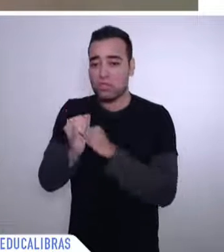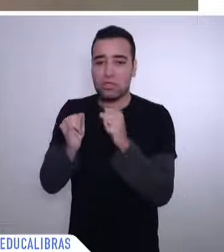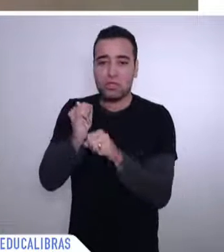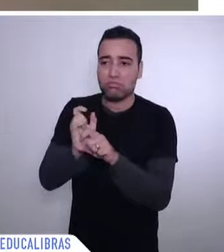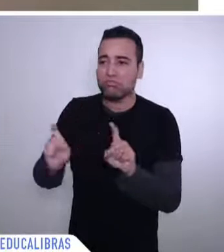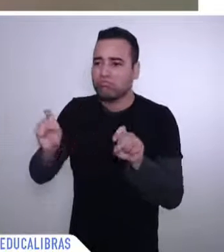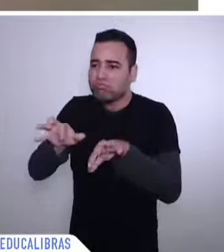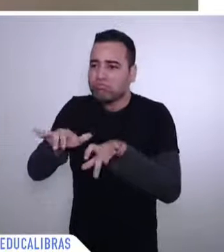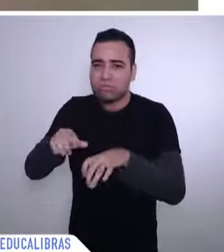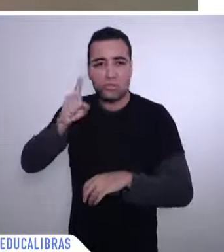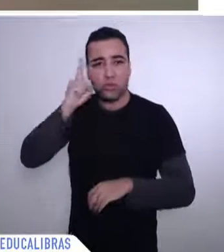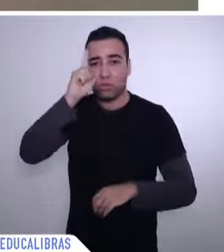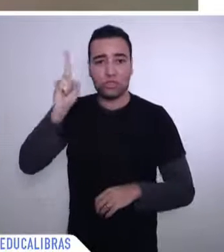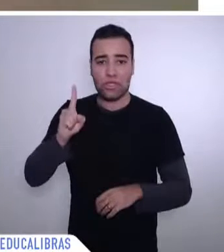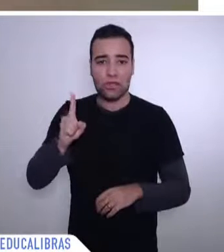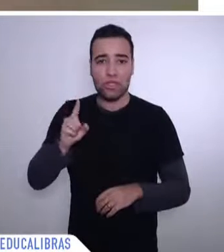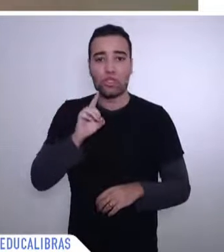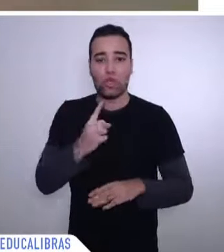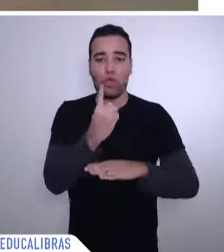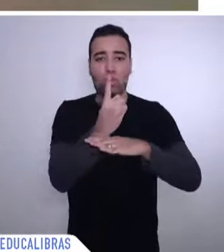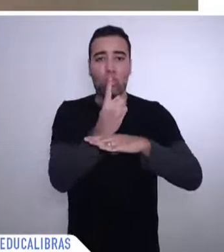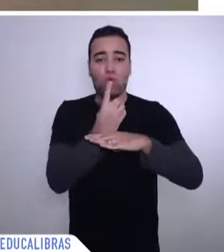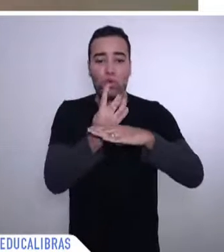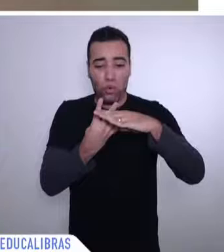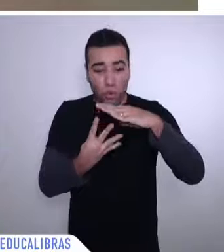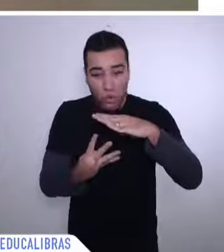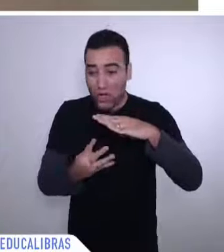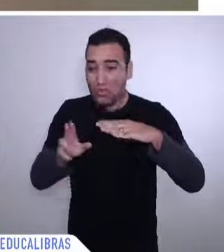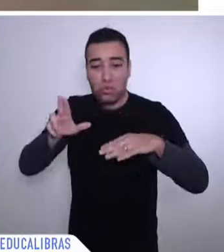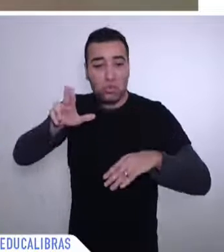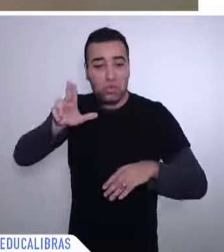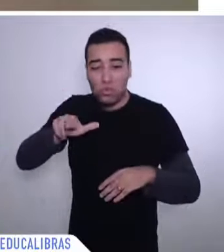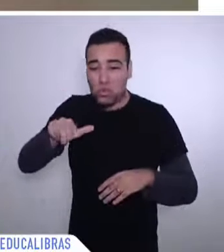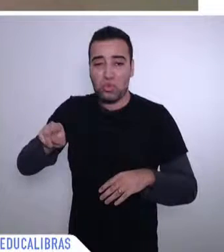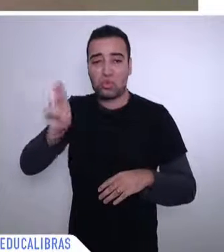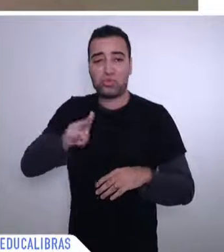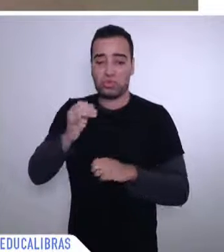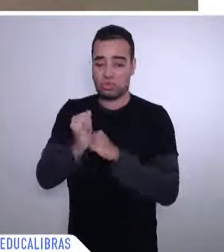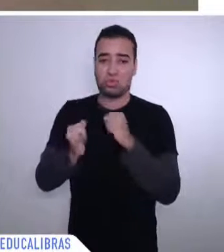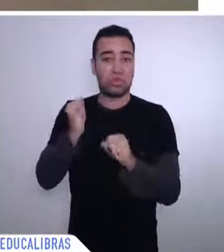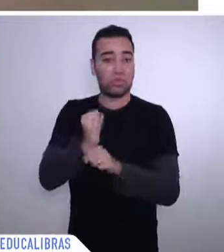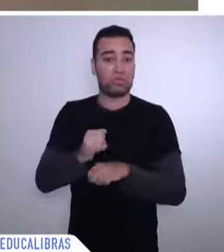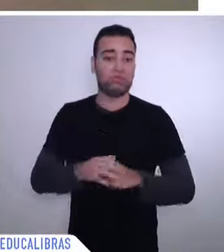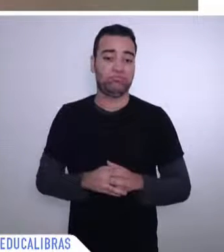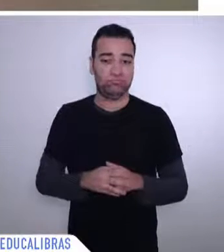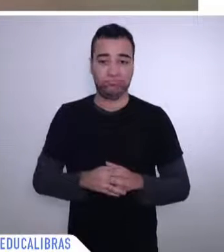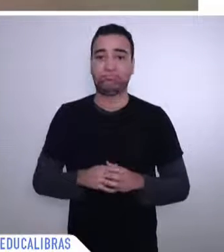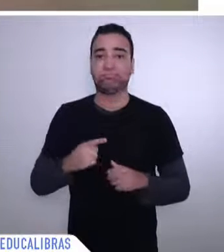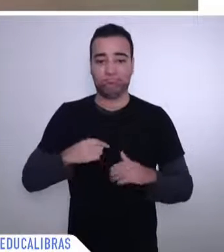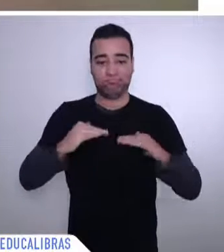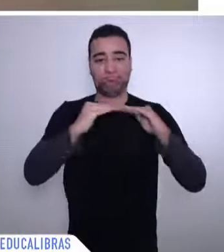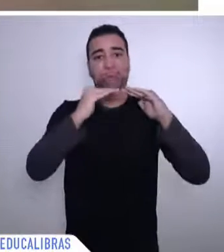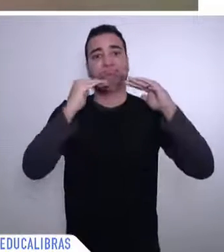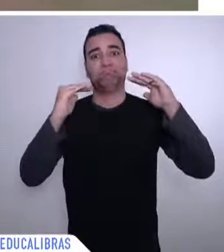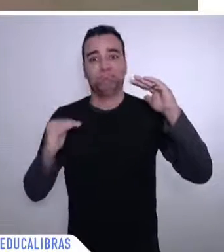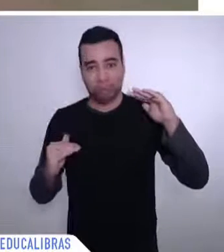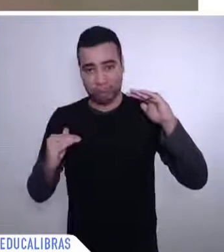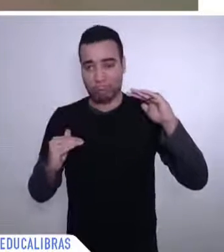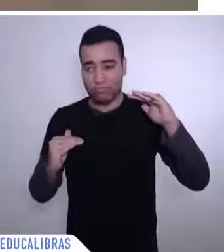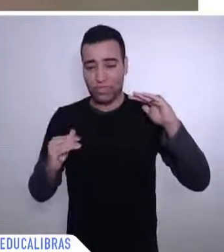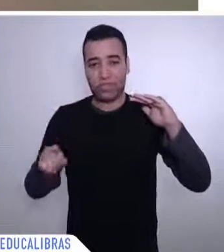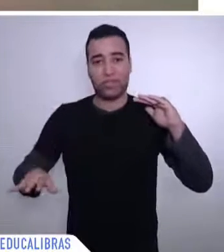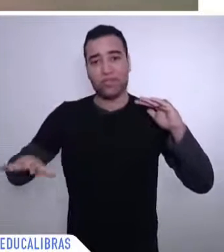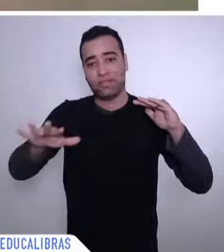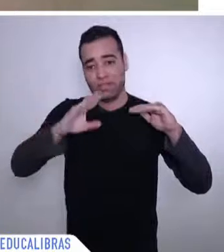very strong inequalities in internet use depending upon education, depending upon income, age,